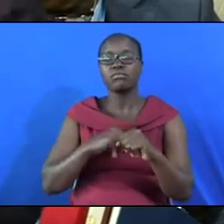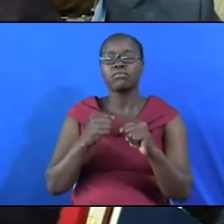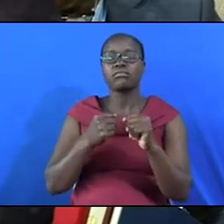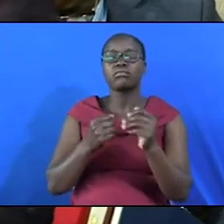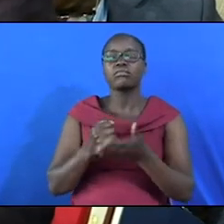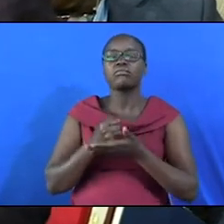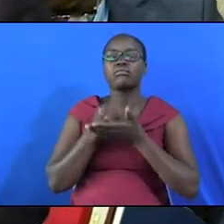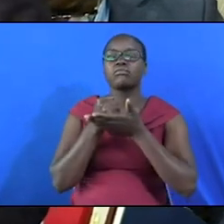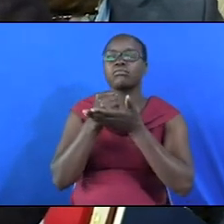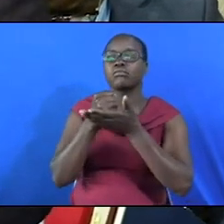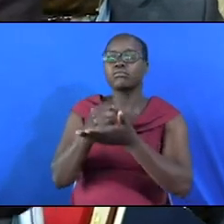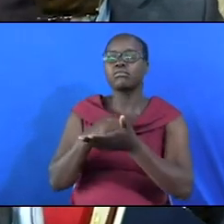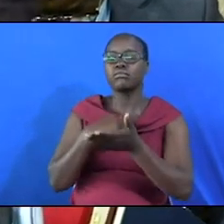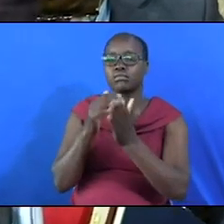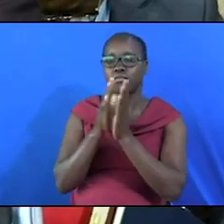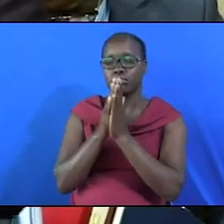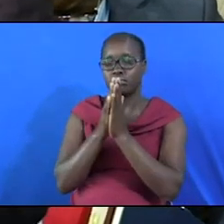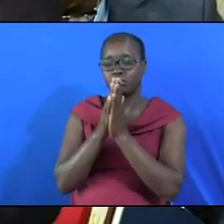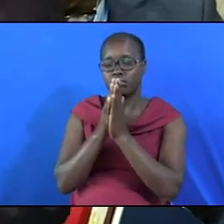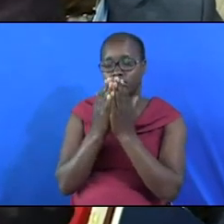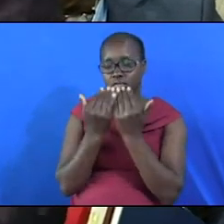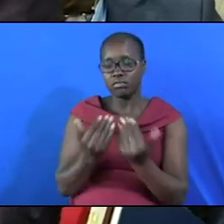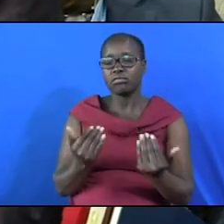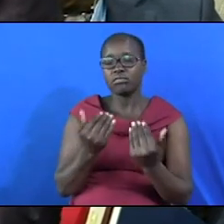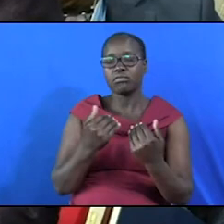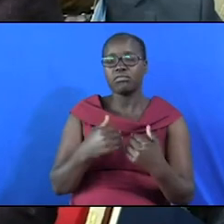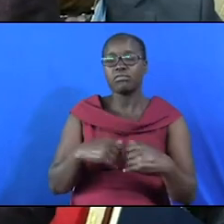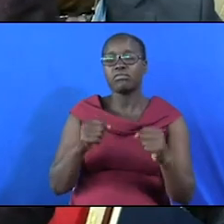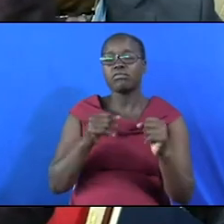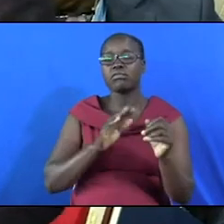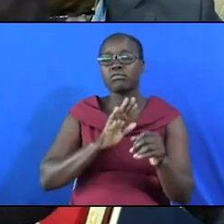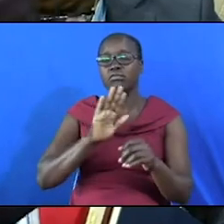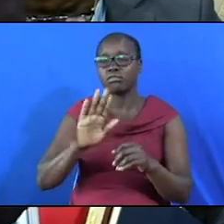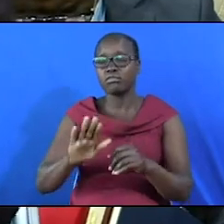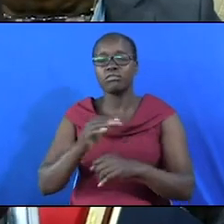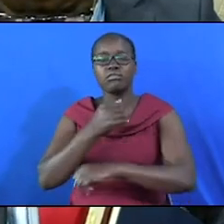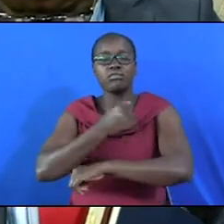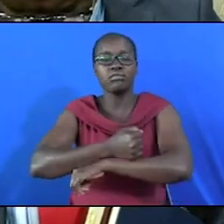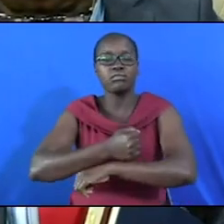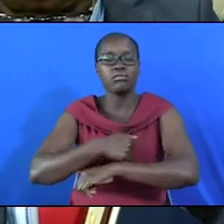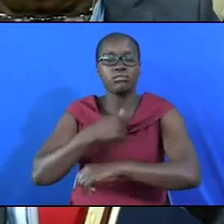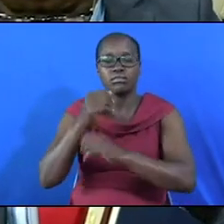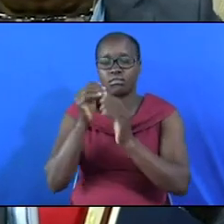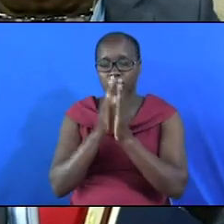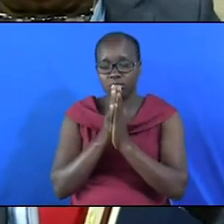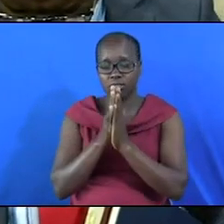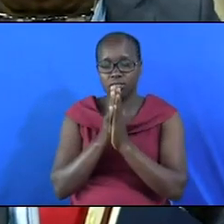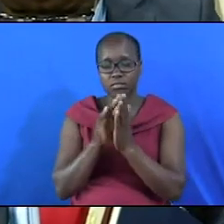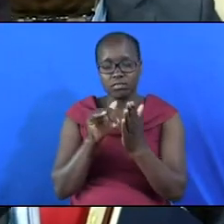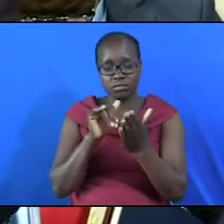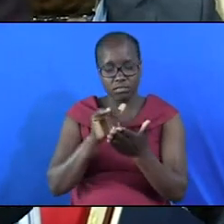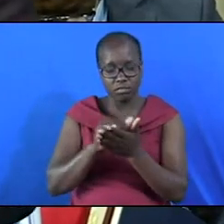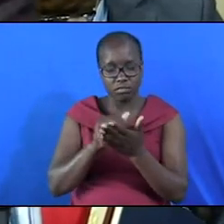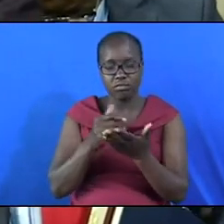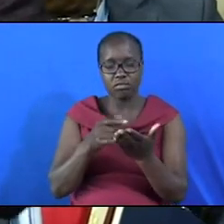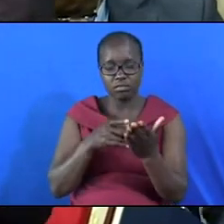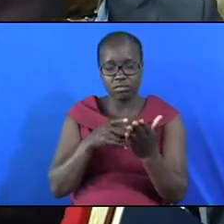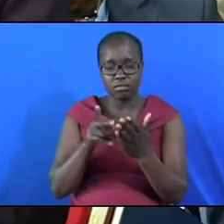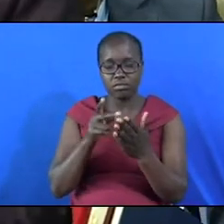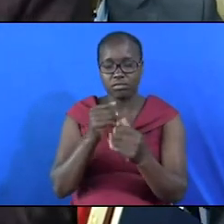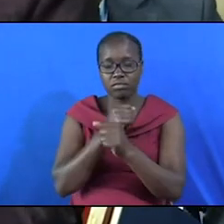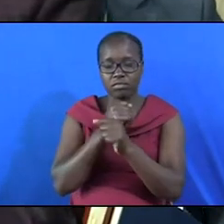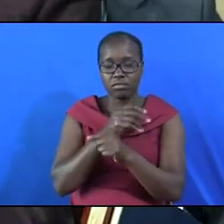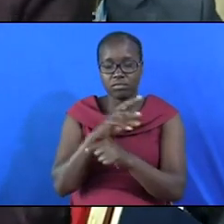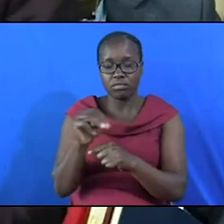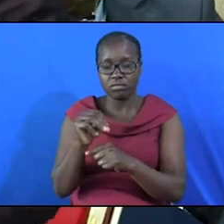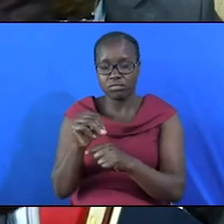come through for her. It is my prayer that the children will be able to go to school. It is my prayer that you will guide them. It is my prayer that you will protect